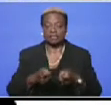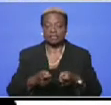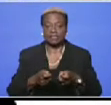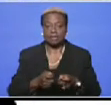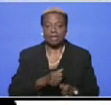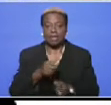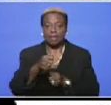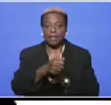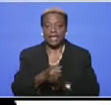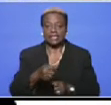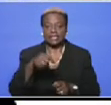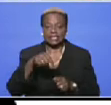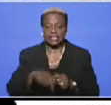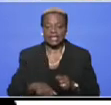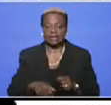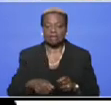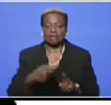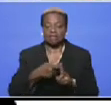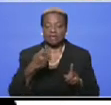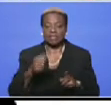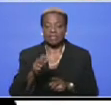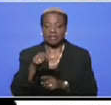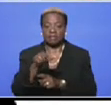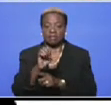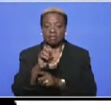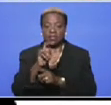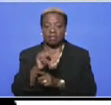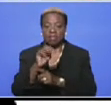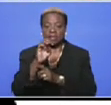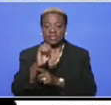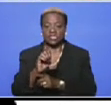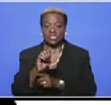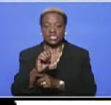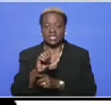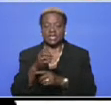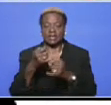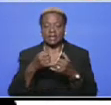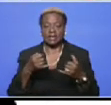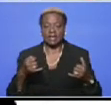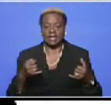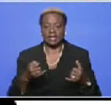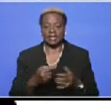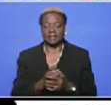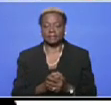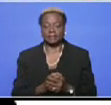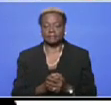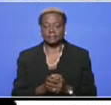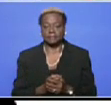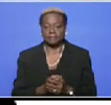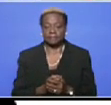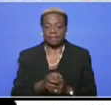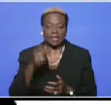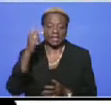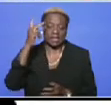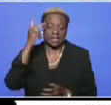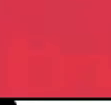Kim Smith does just that with his latest exhibition. Jimmy DeSwain takes a closer look.